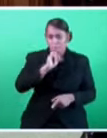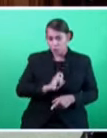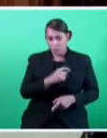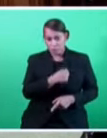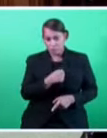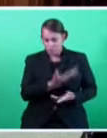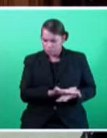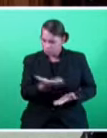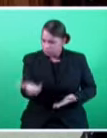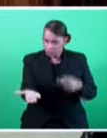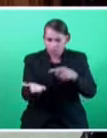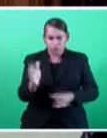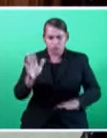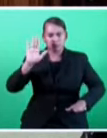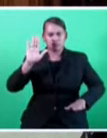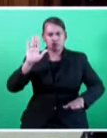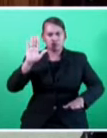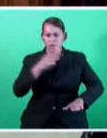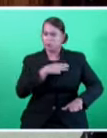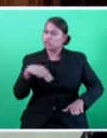sworn in by the substantive minister now,